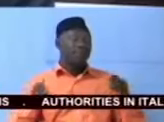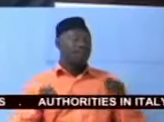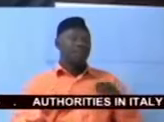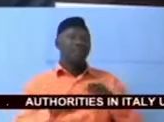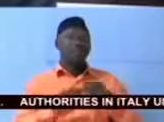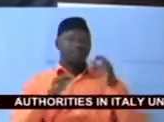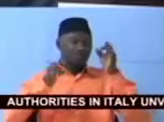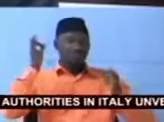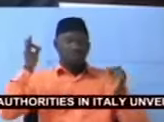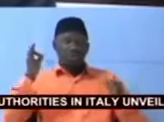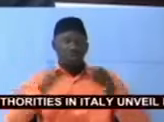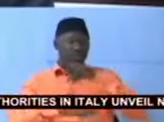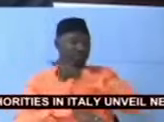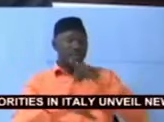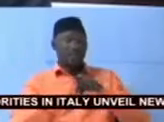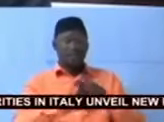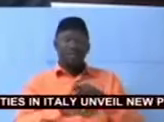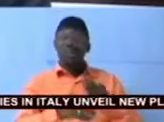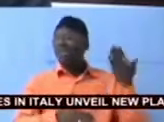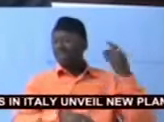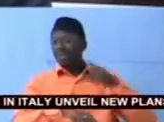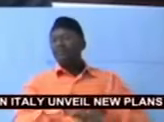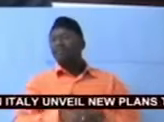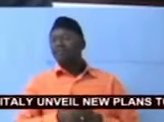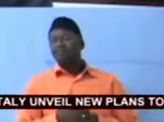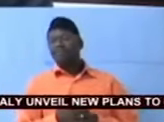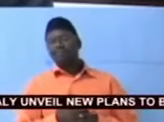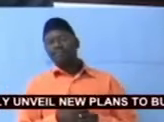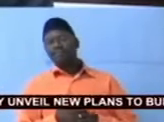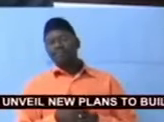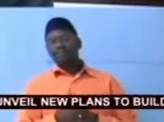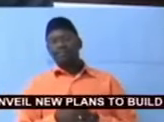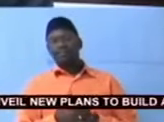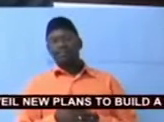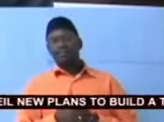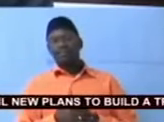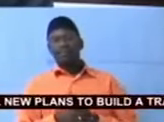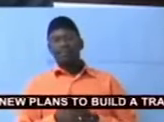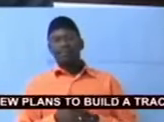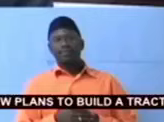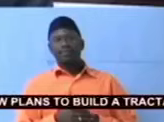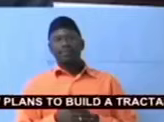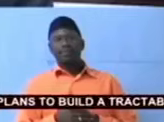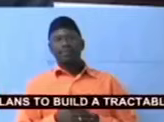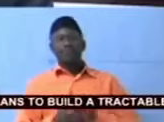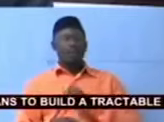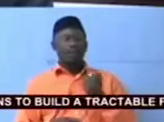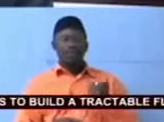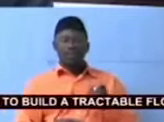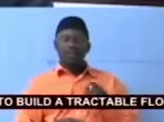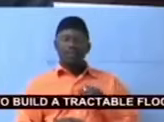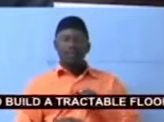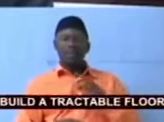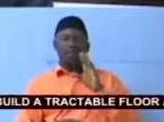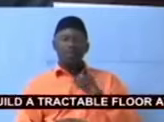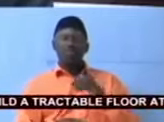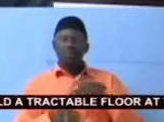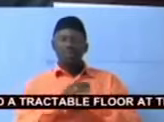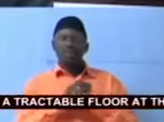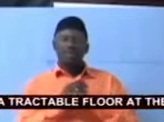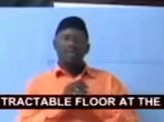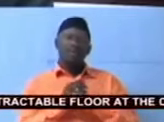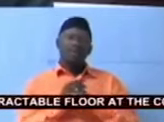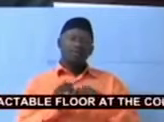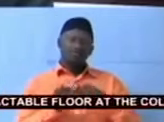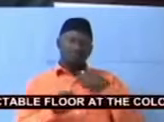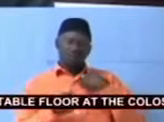nak moy place bi gëna yaatu nak ci buntu atté yi. And I did my induction with the principal magistrate at the time.